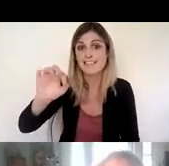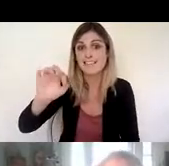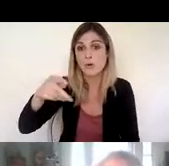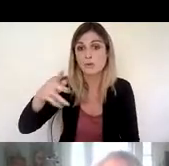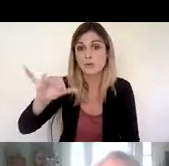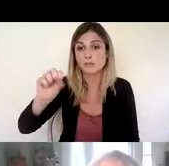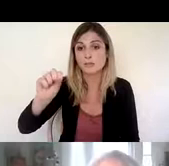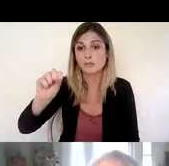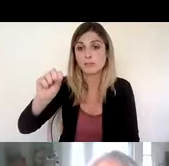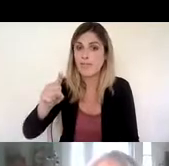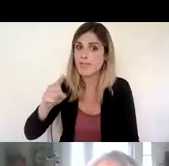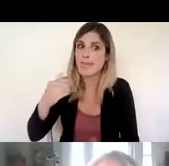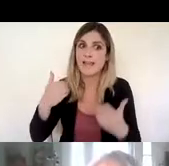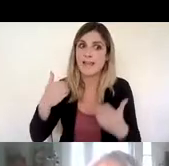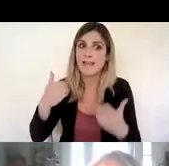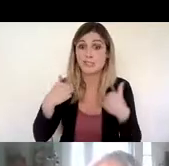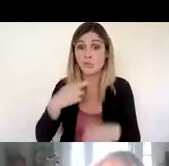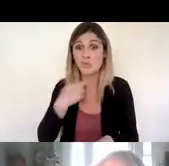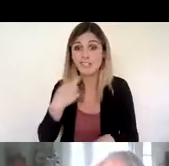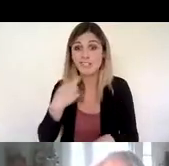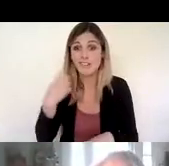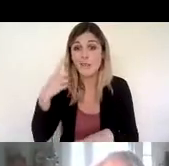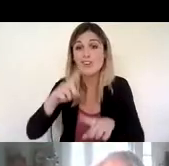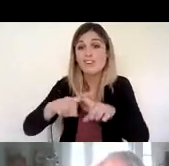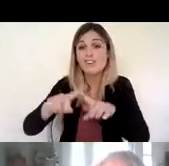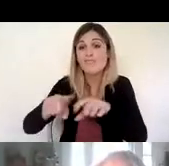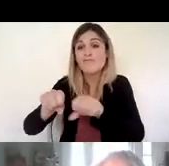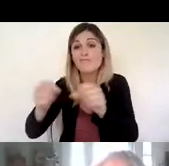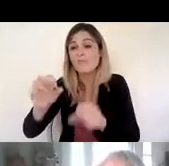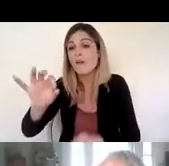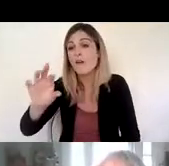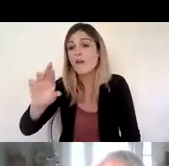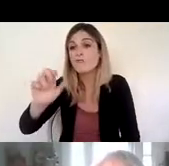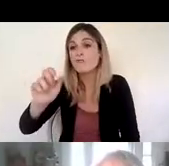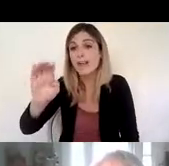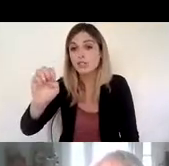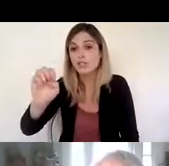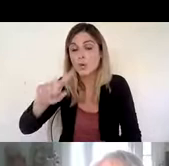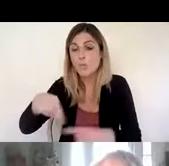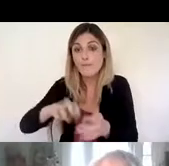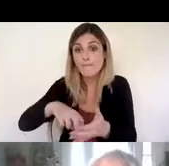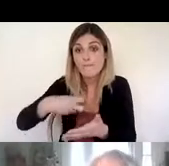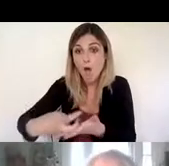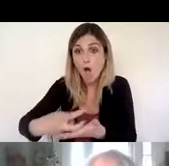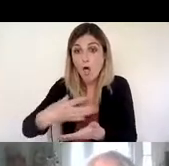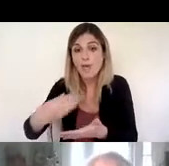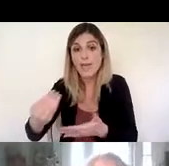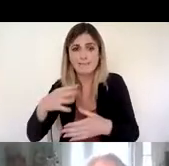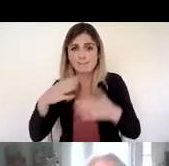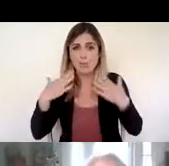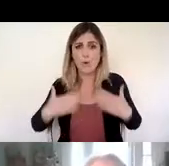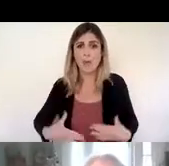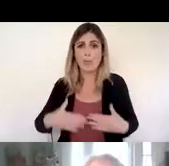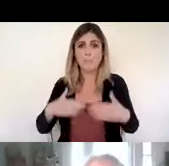the kinds of fractures that we get when we fall, but also small bone fractures throughout the body and in the spine.